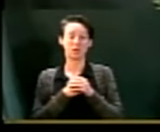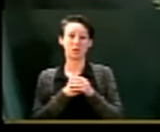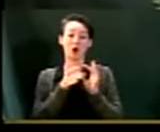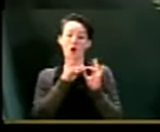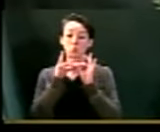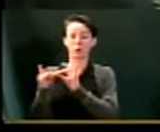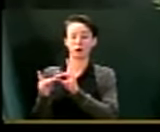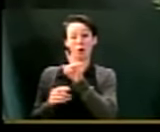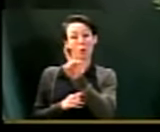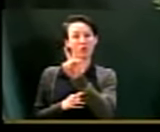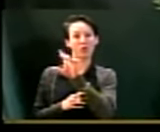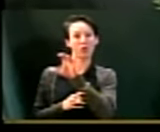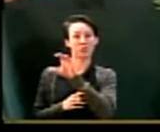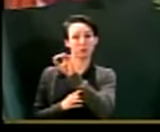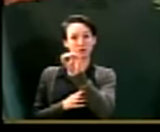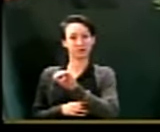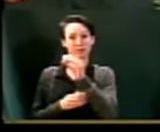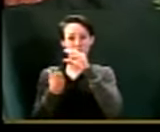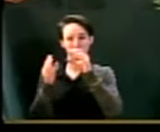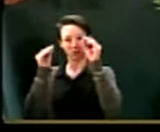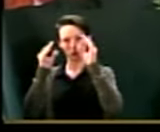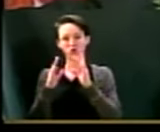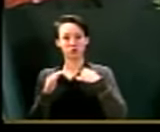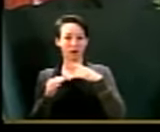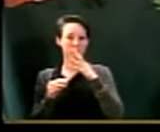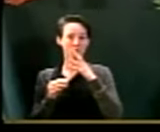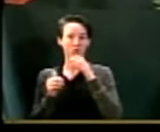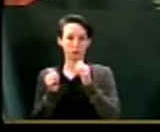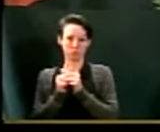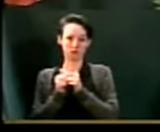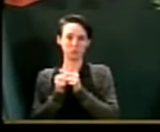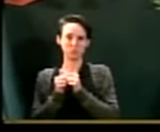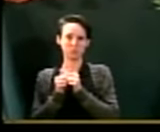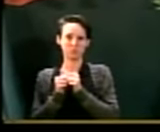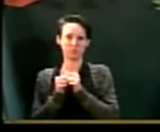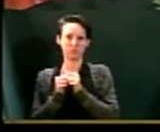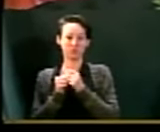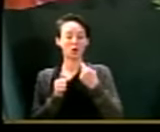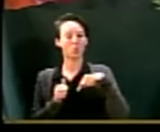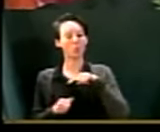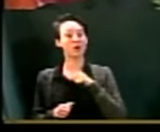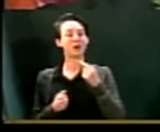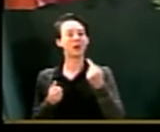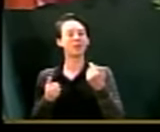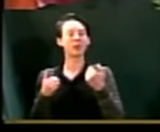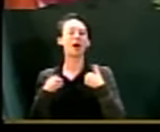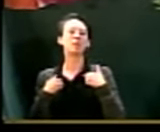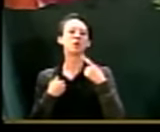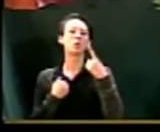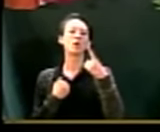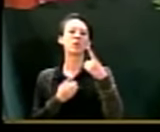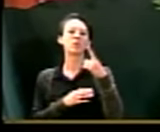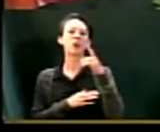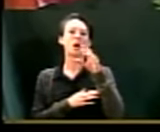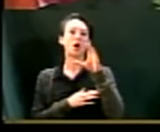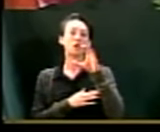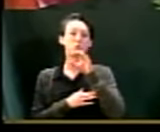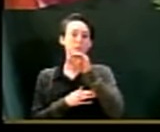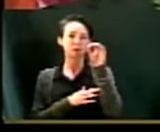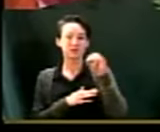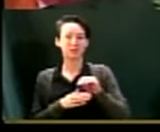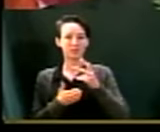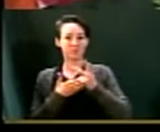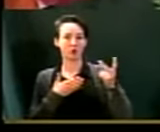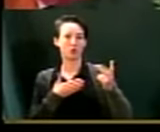to. In other words, we have a 100% failure rate in responding to our teachers'